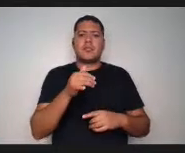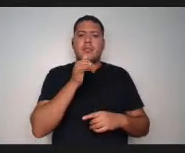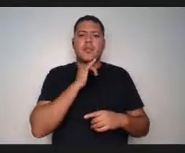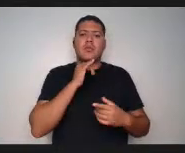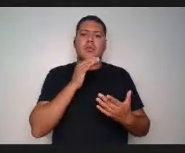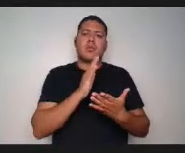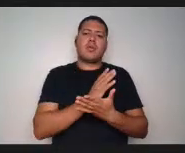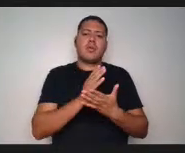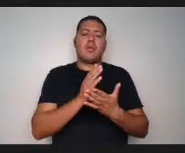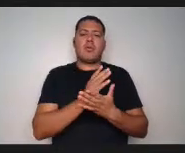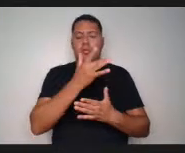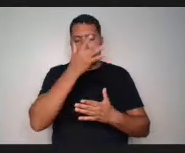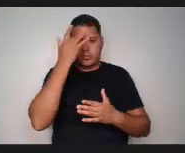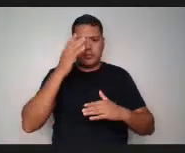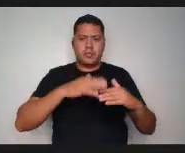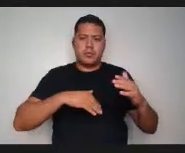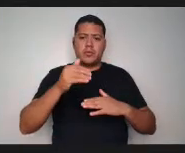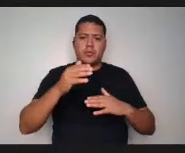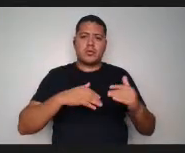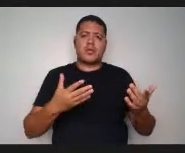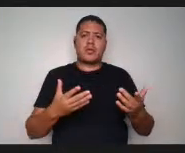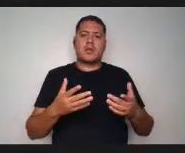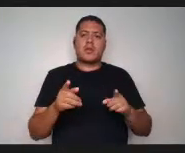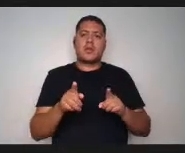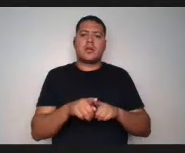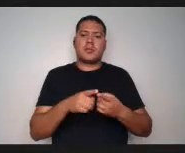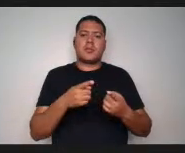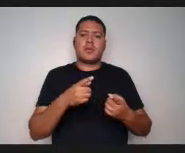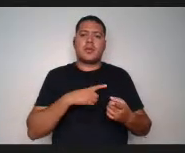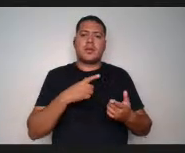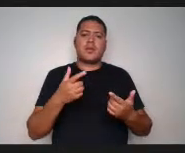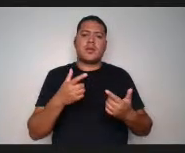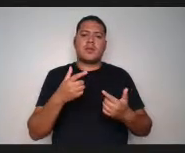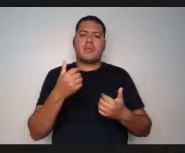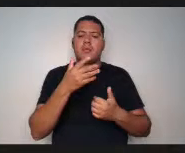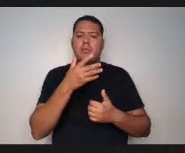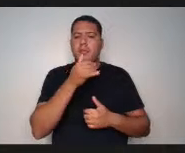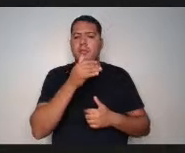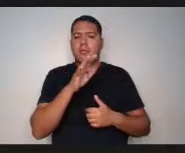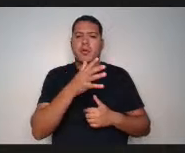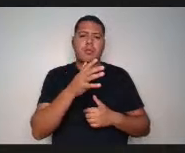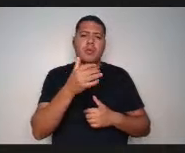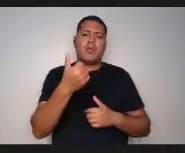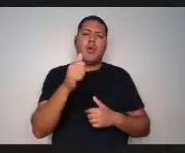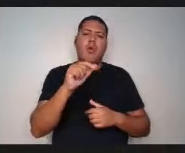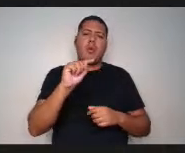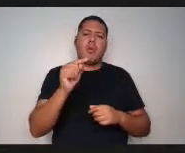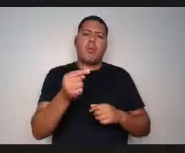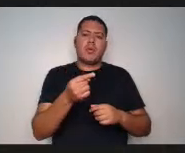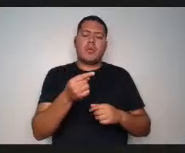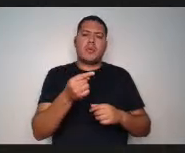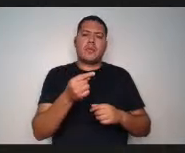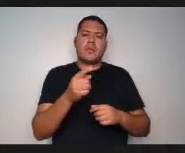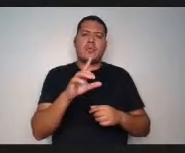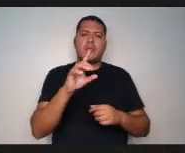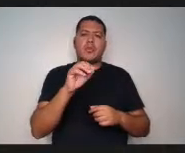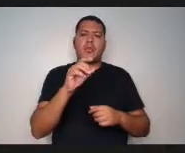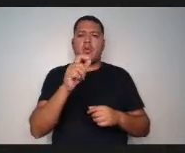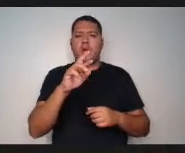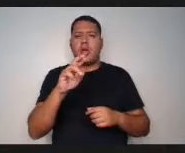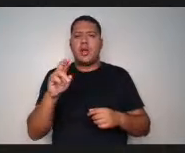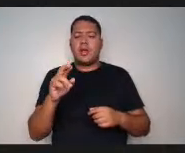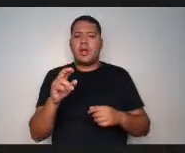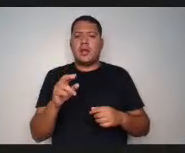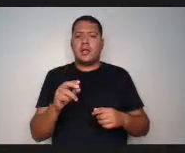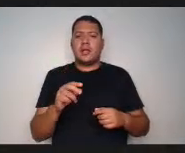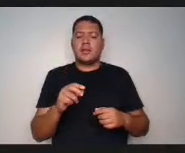worker. Obviously rents and other overhead utilities were shifted to the worker,